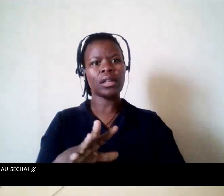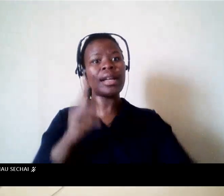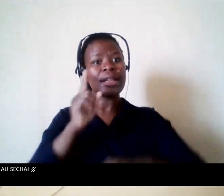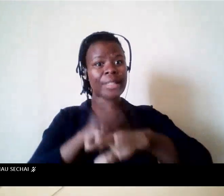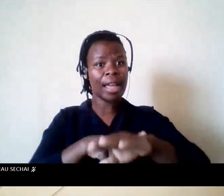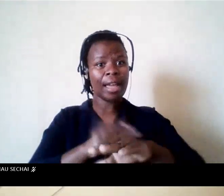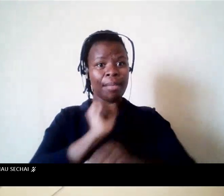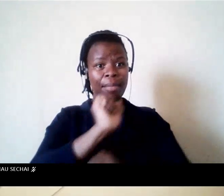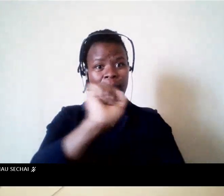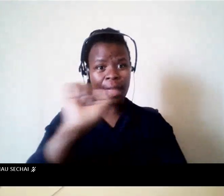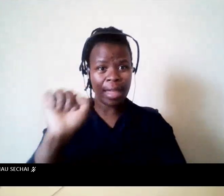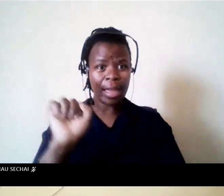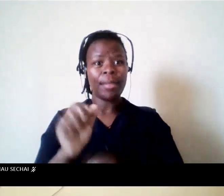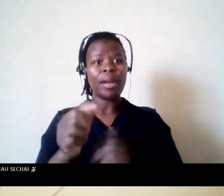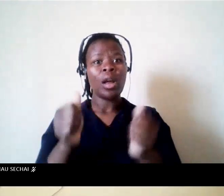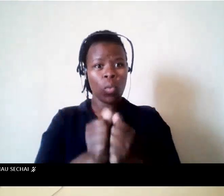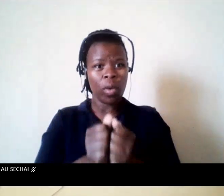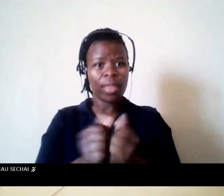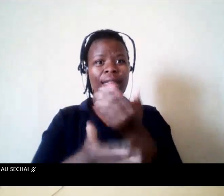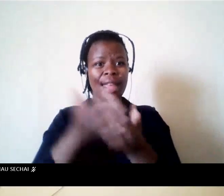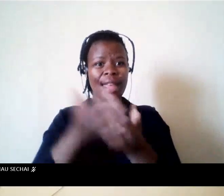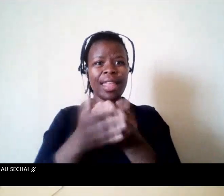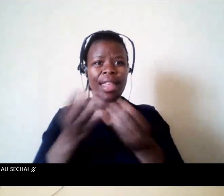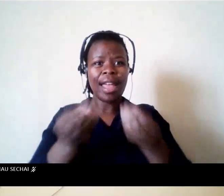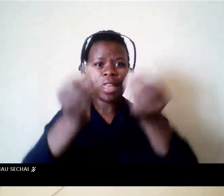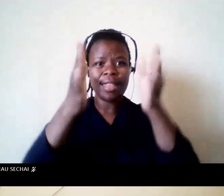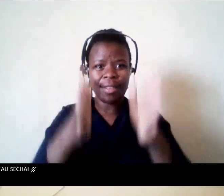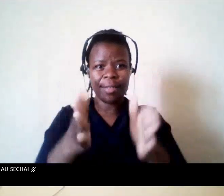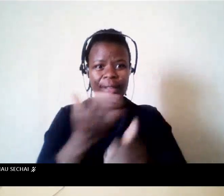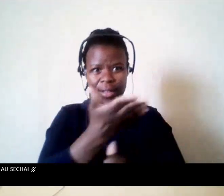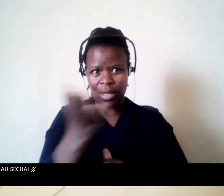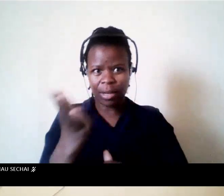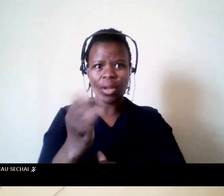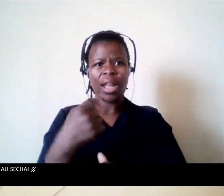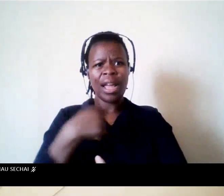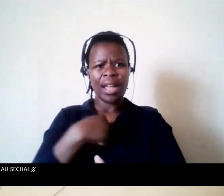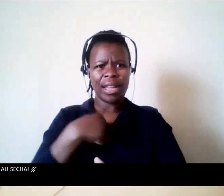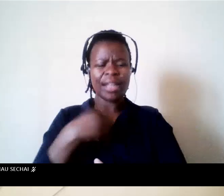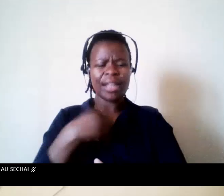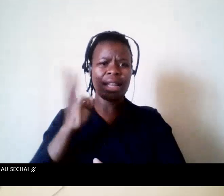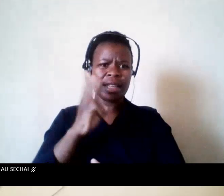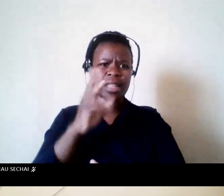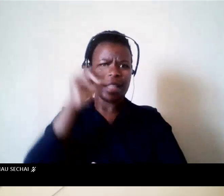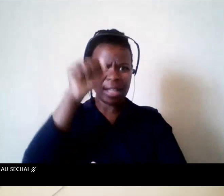time with their caregivers. So I had to be